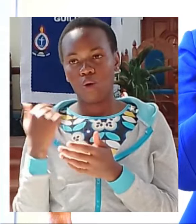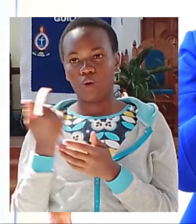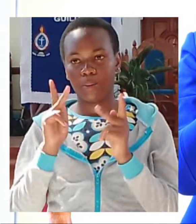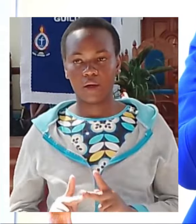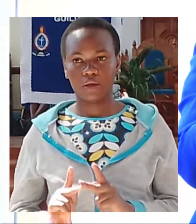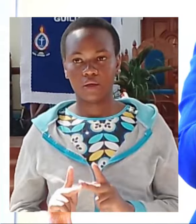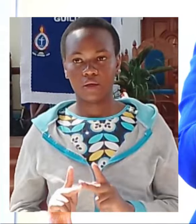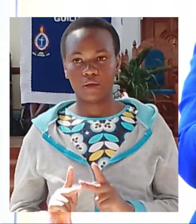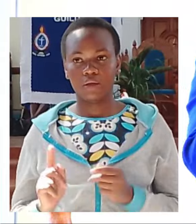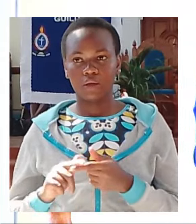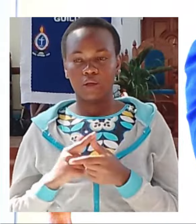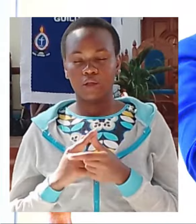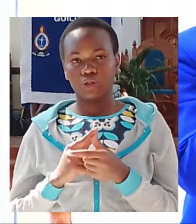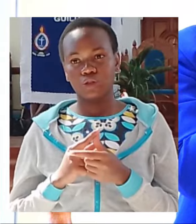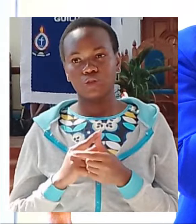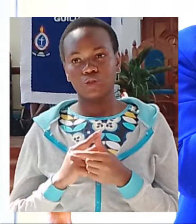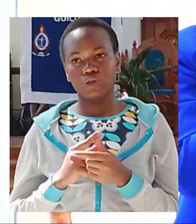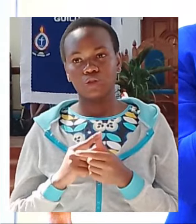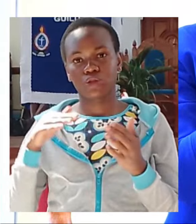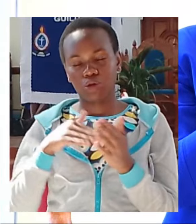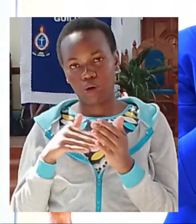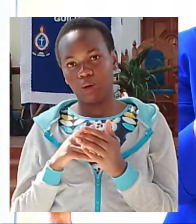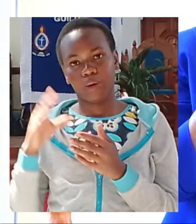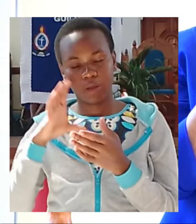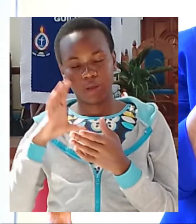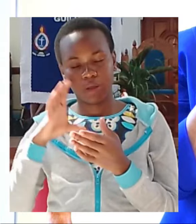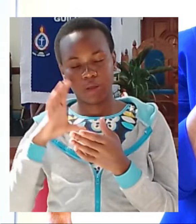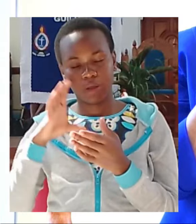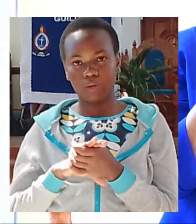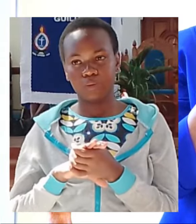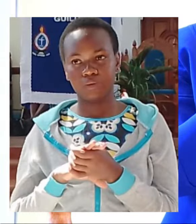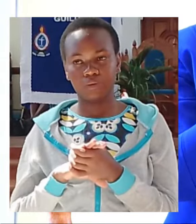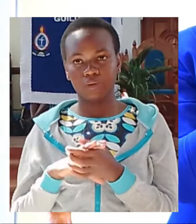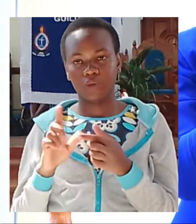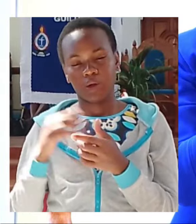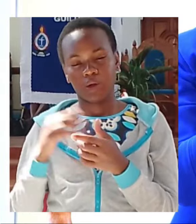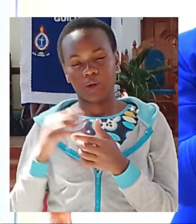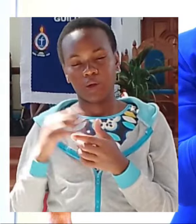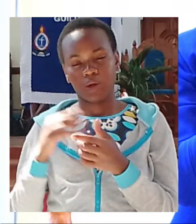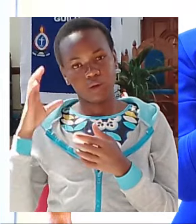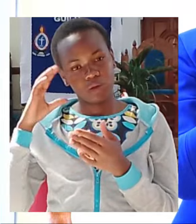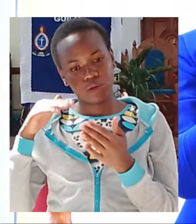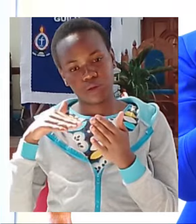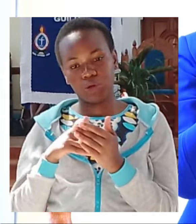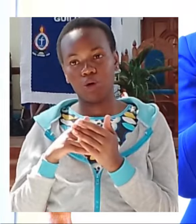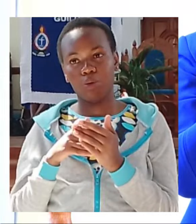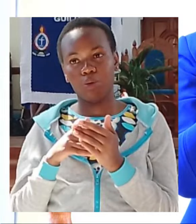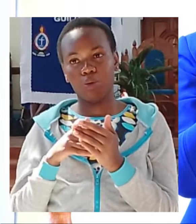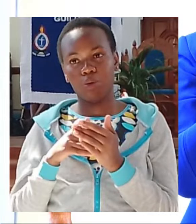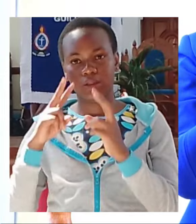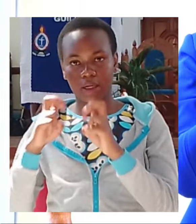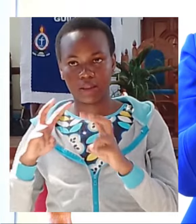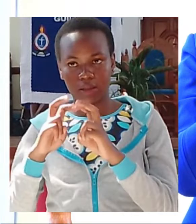We stopped believing in the old rugged cross. We stopped seeking